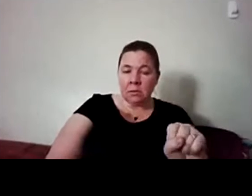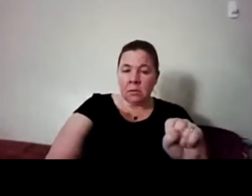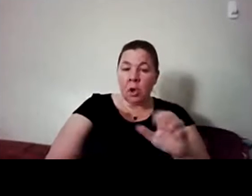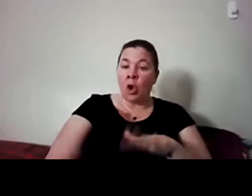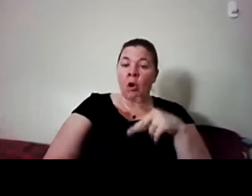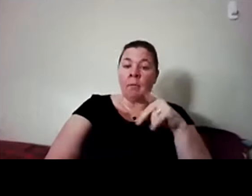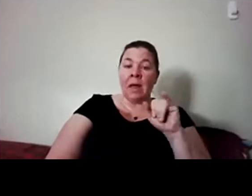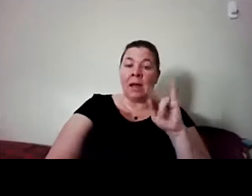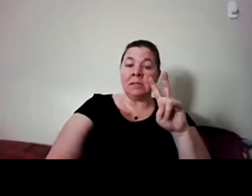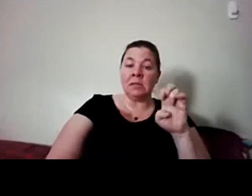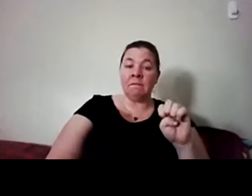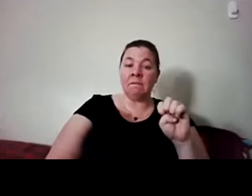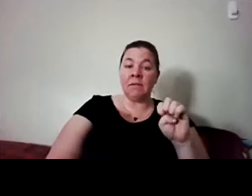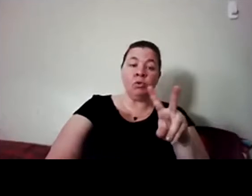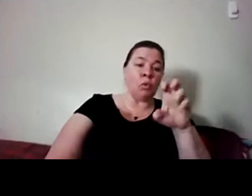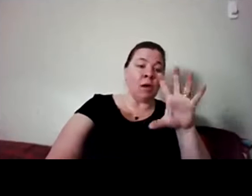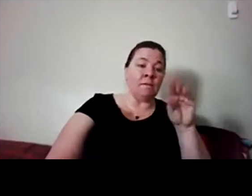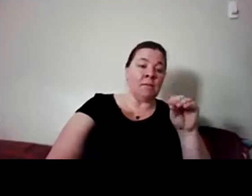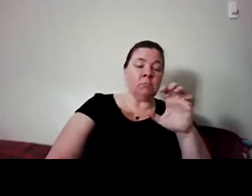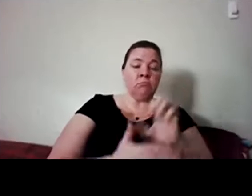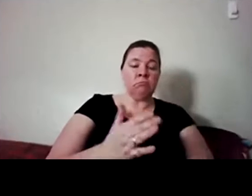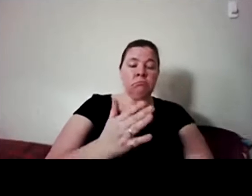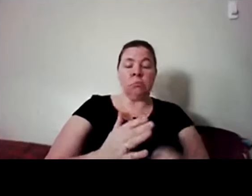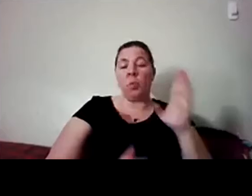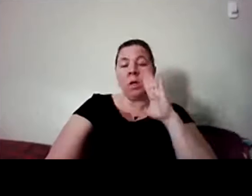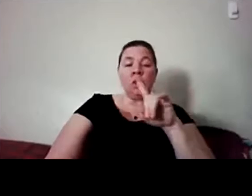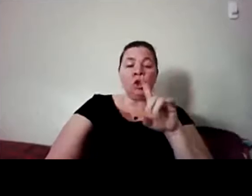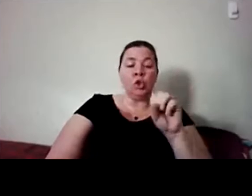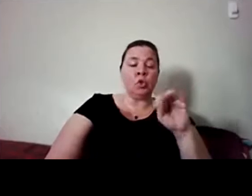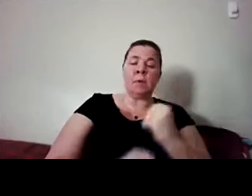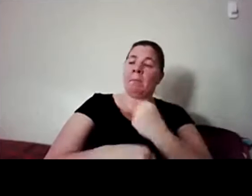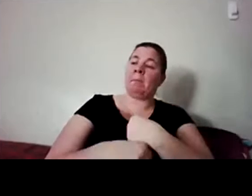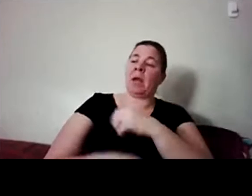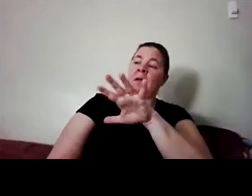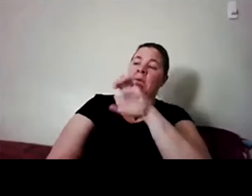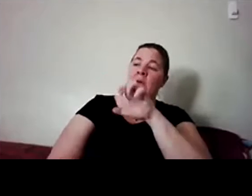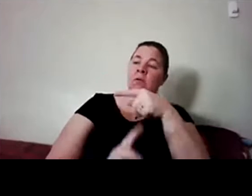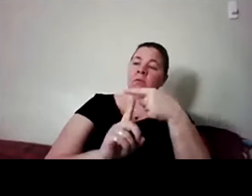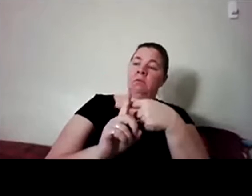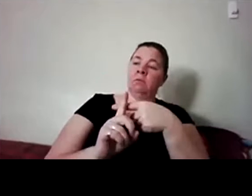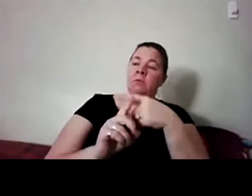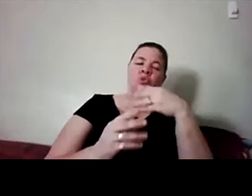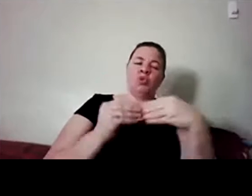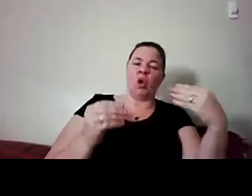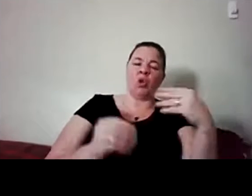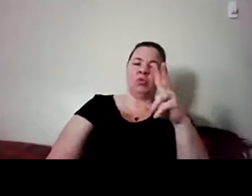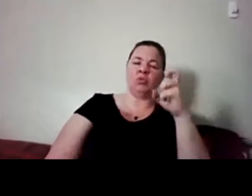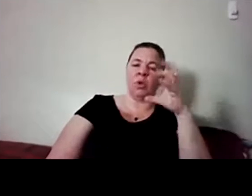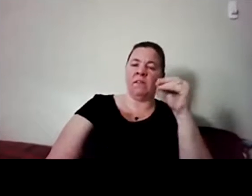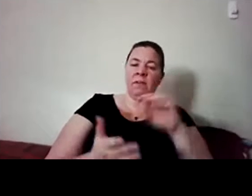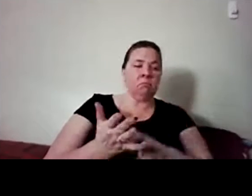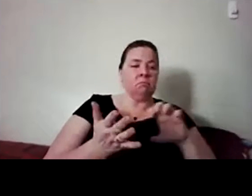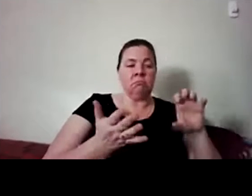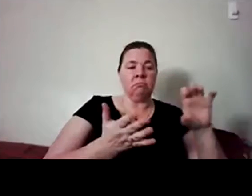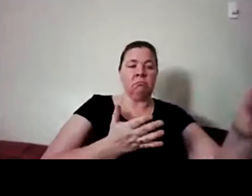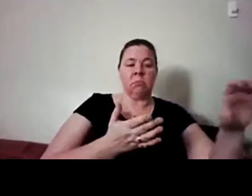is going to take $250 from your commission. So I assume you make $500 the first month. $250 is going to go towards